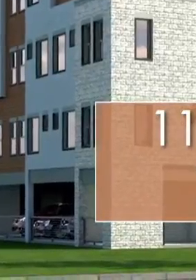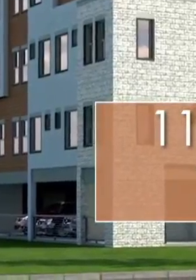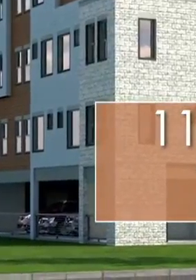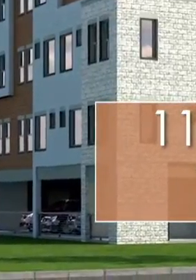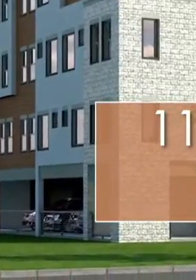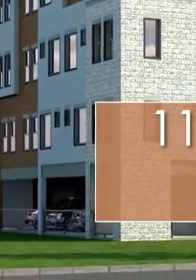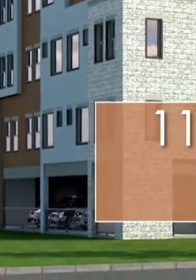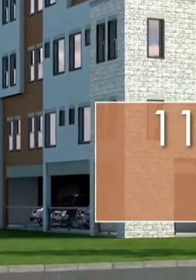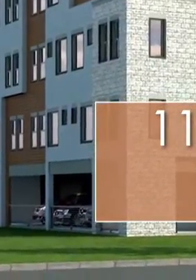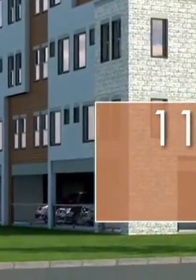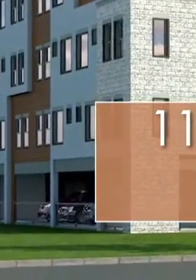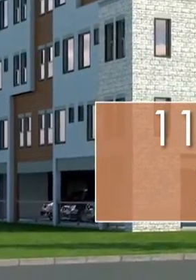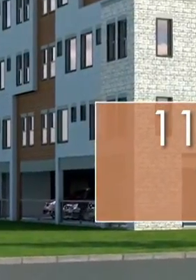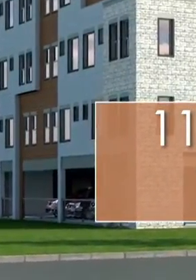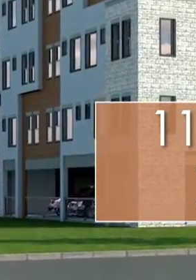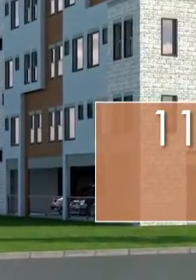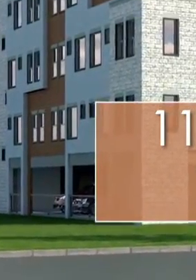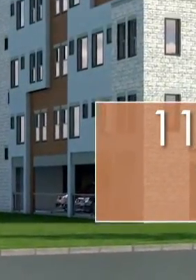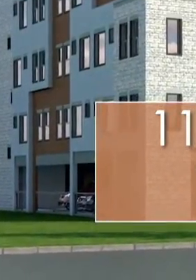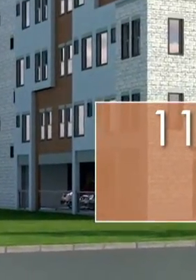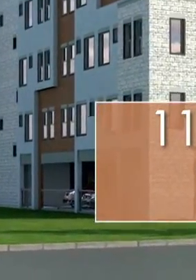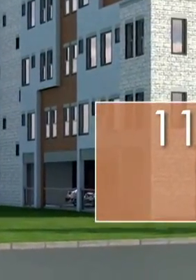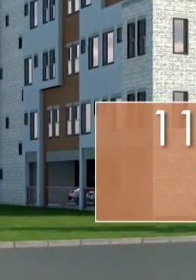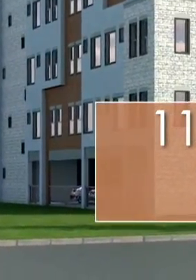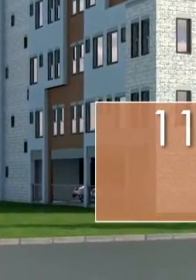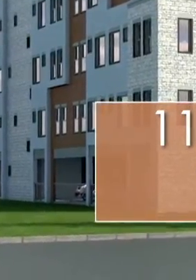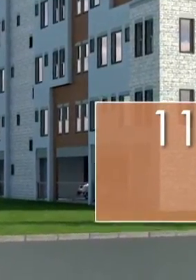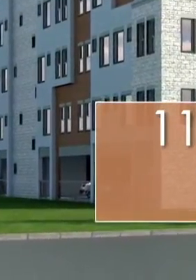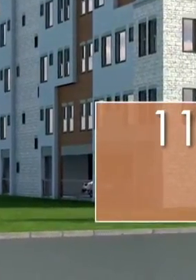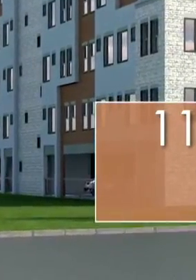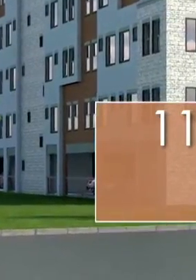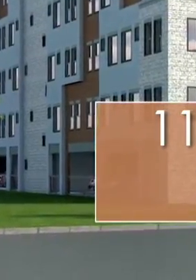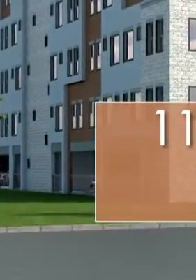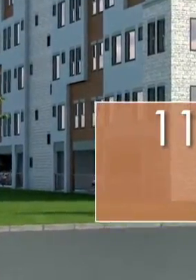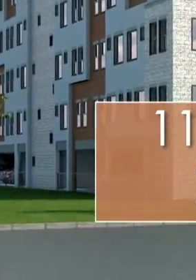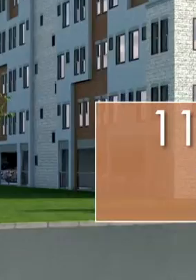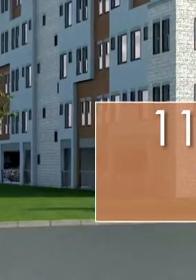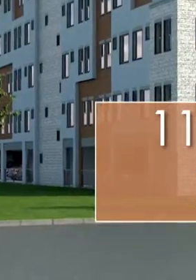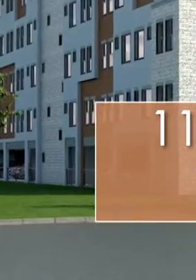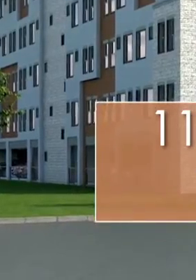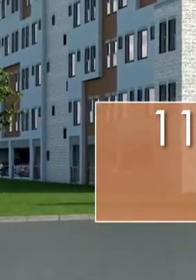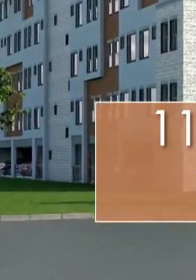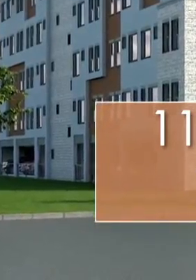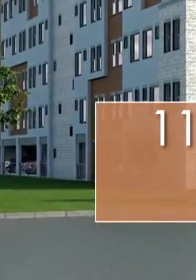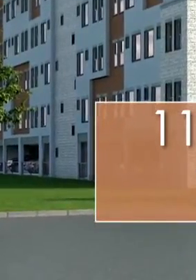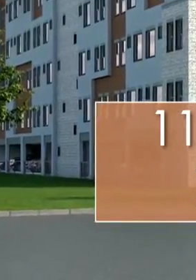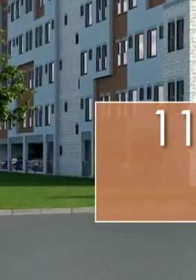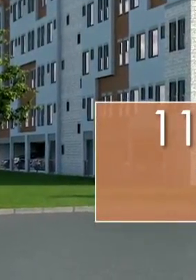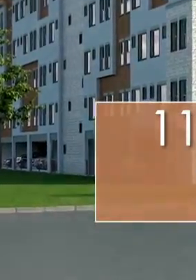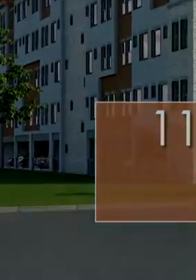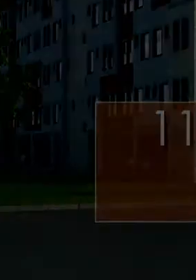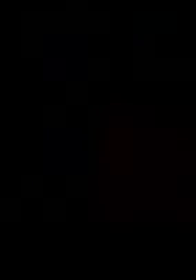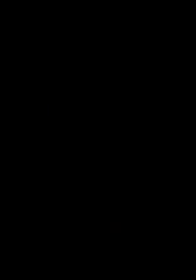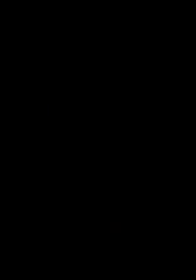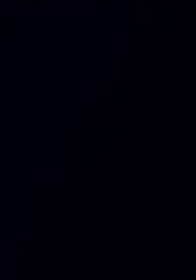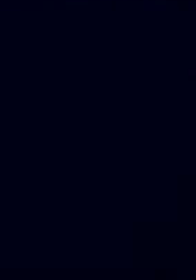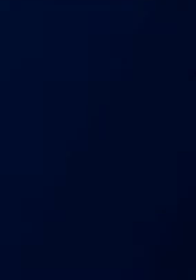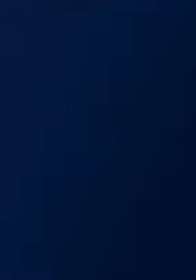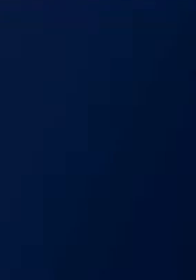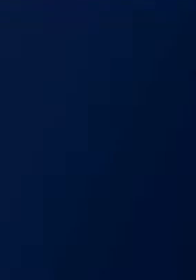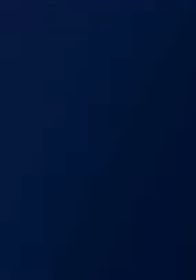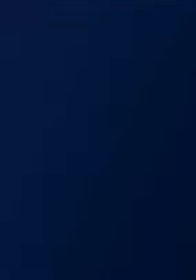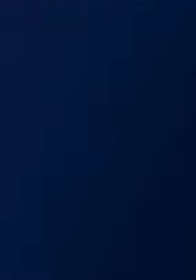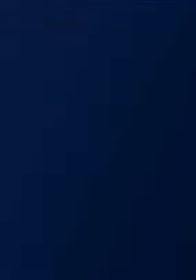living apartment complex will have 112 units consisting of one-bedroom apartment homes with about 70 parking spaces.